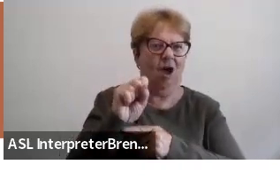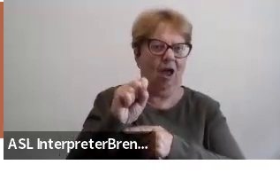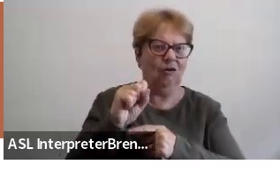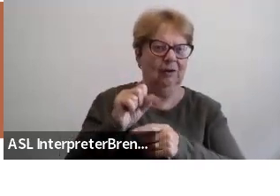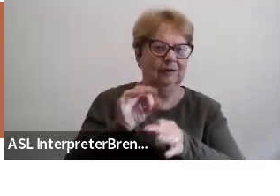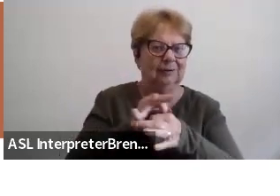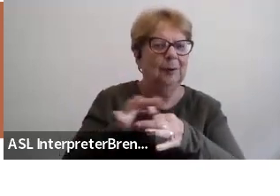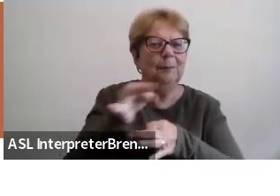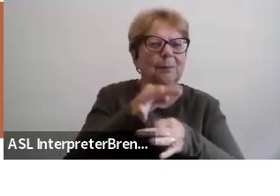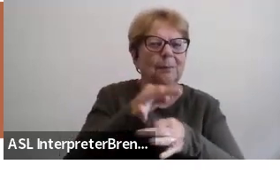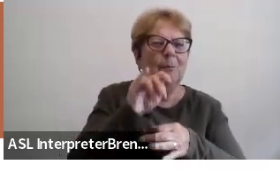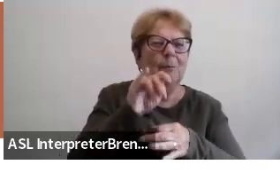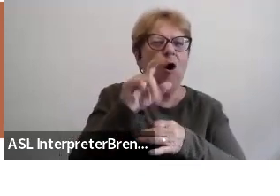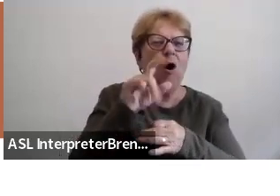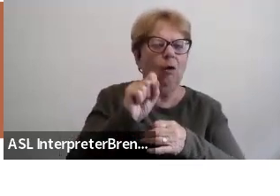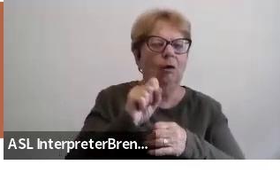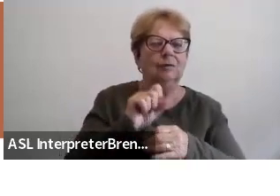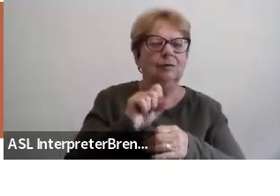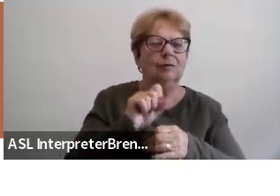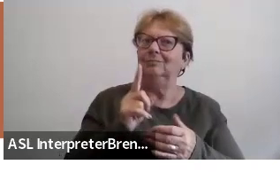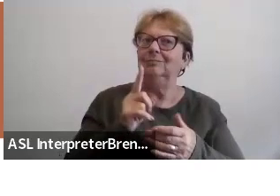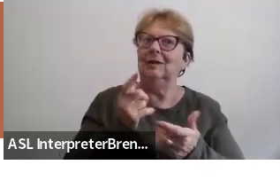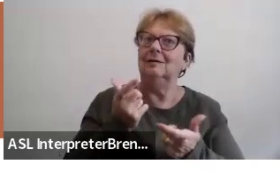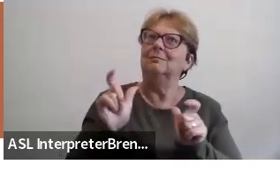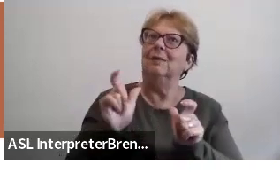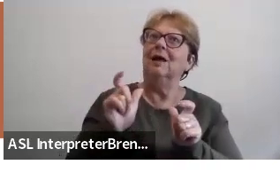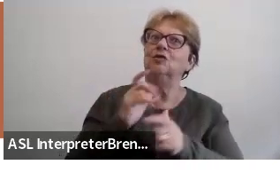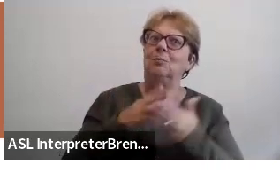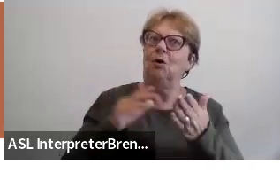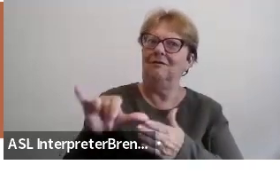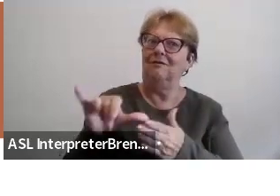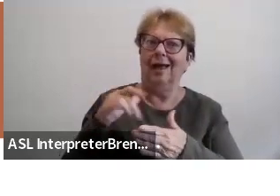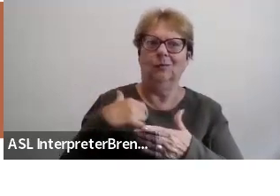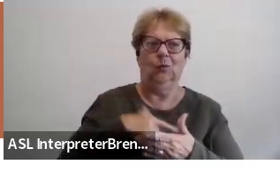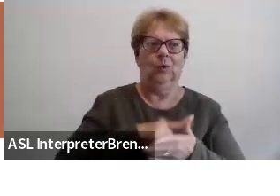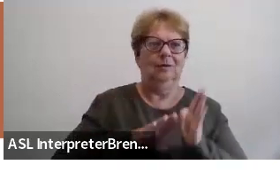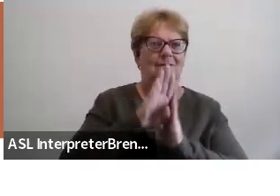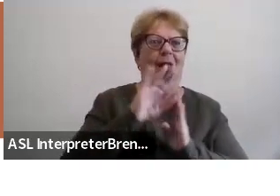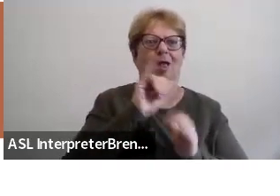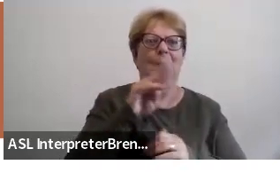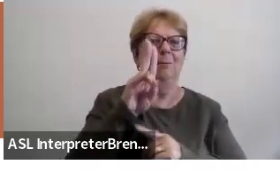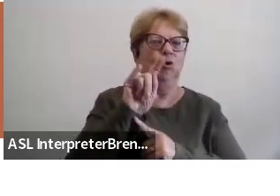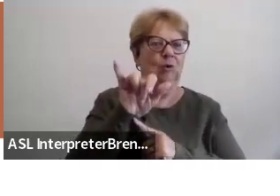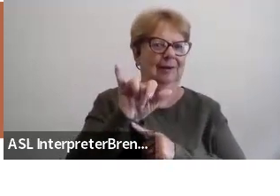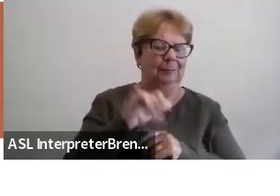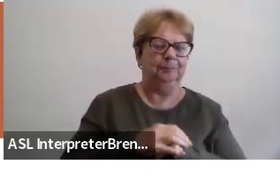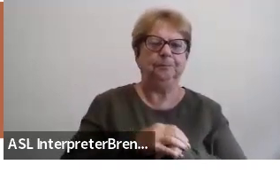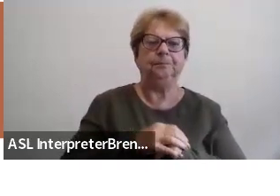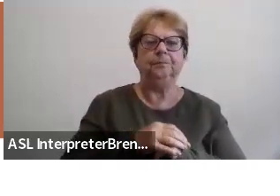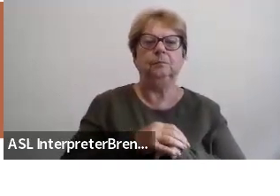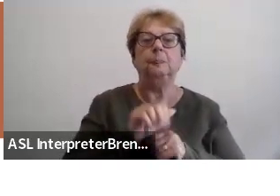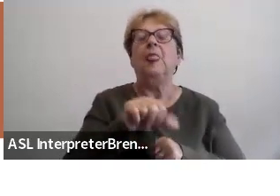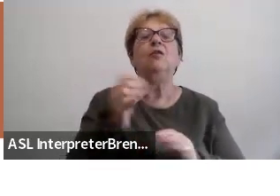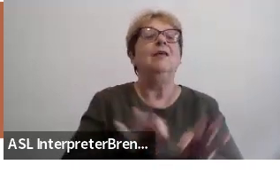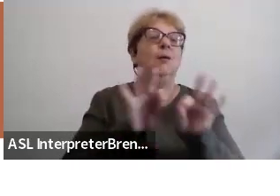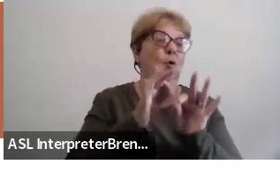that's a major parts of the virus that we make immunity to. The other important thing to know about influenza